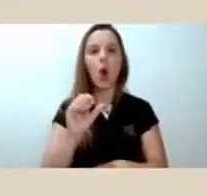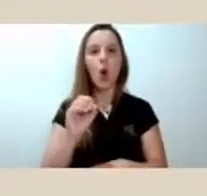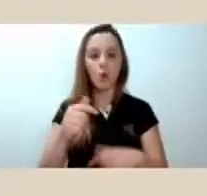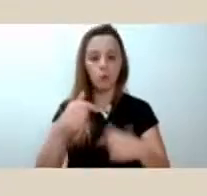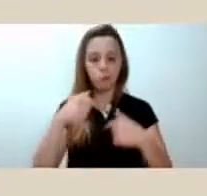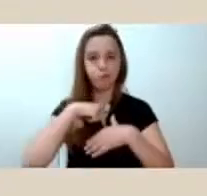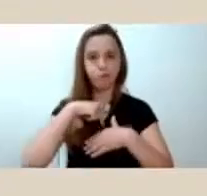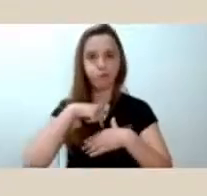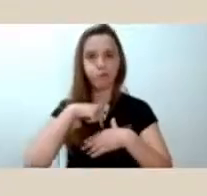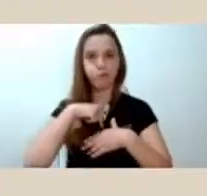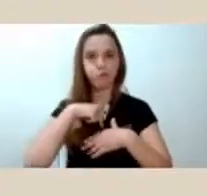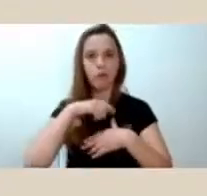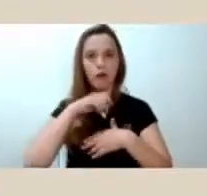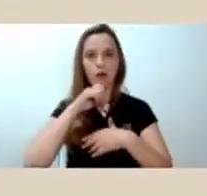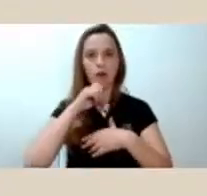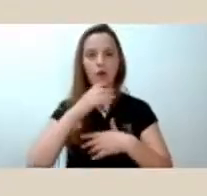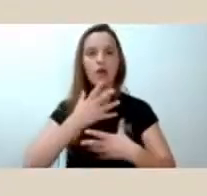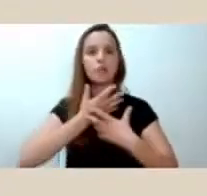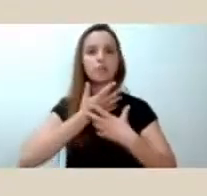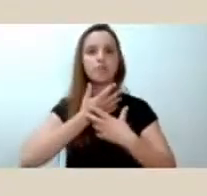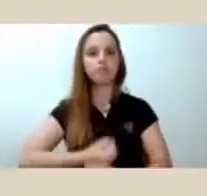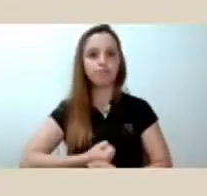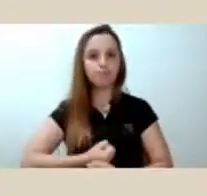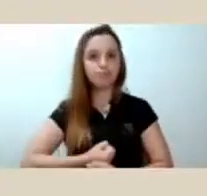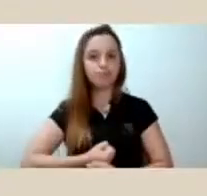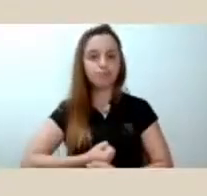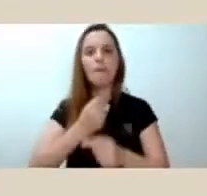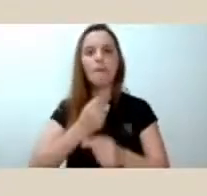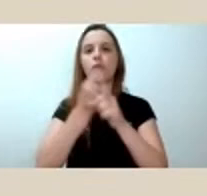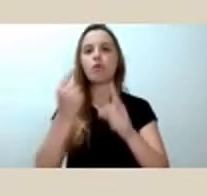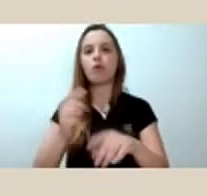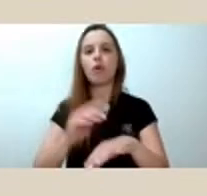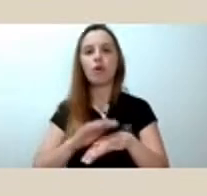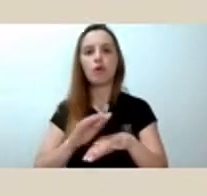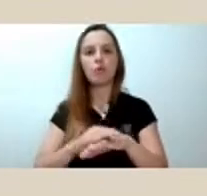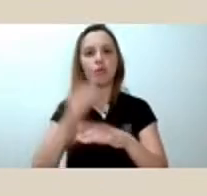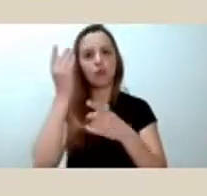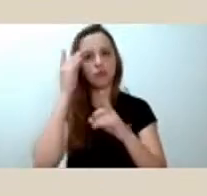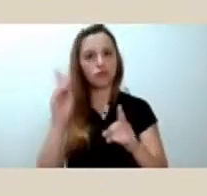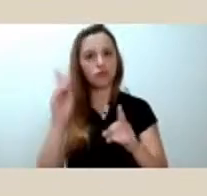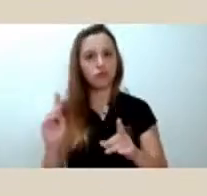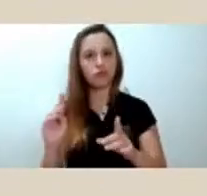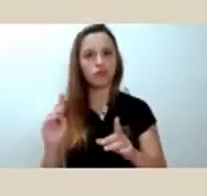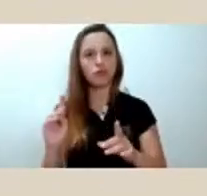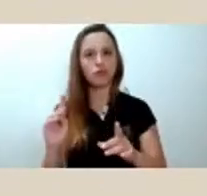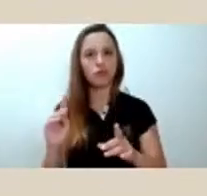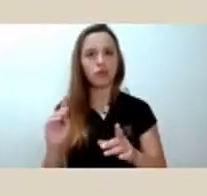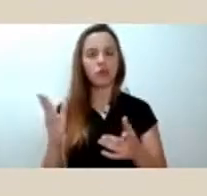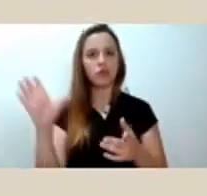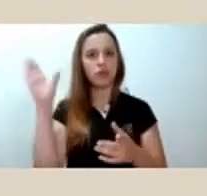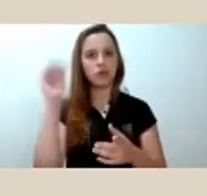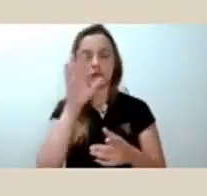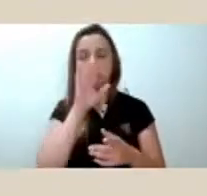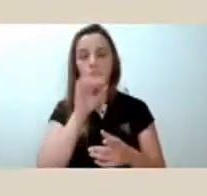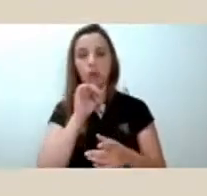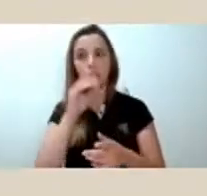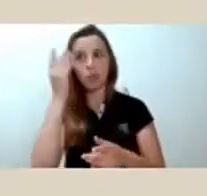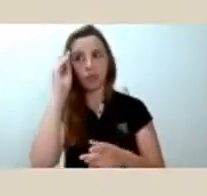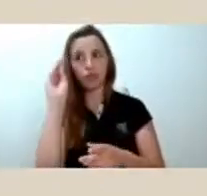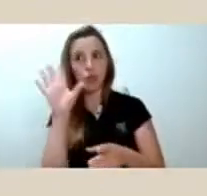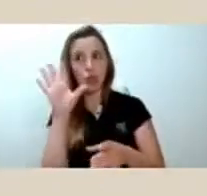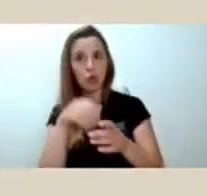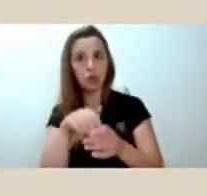por causa dos professores, não é? Quer dizer, eu não sei se podemos contar com os professores como o Ricardo